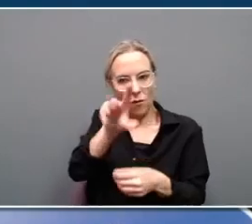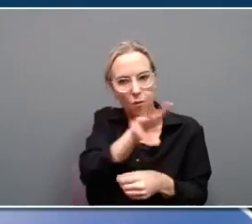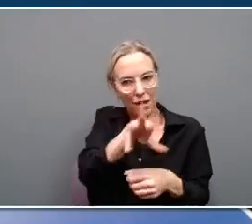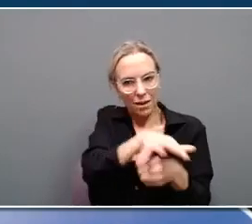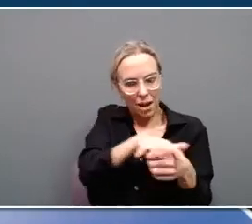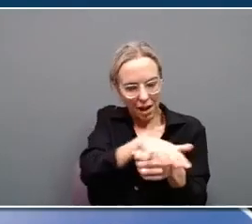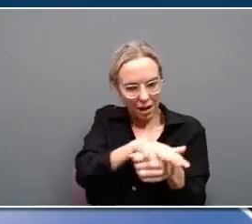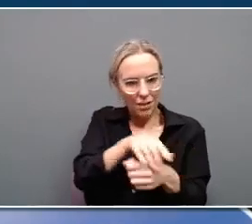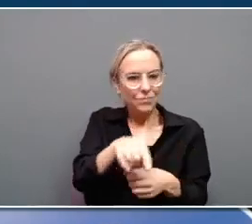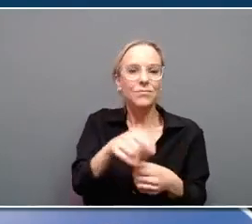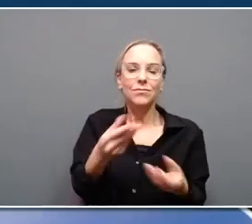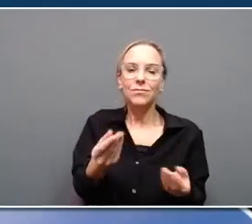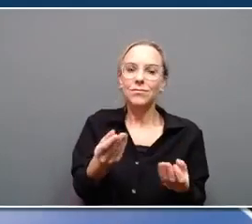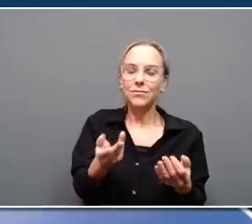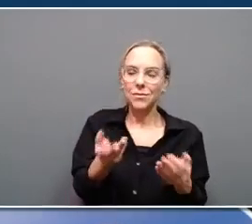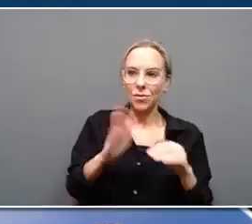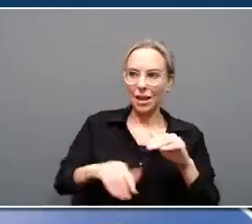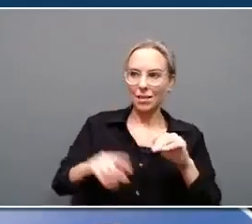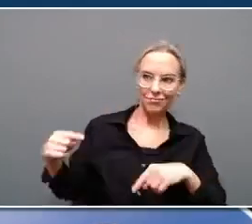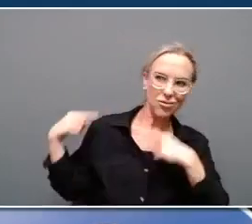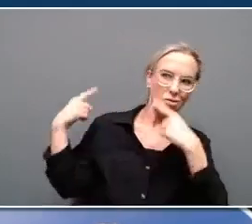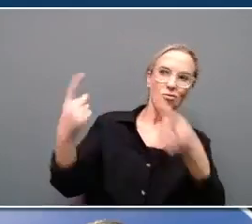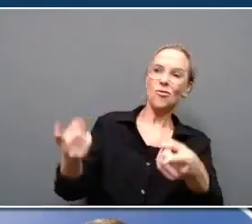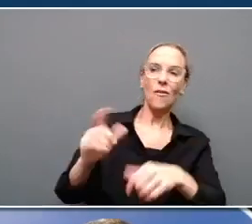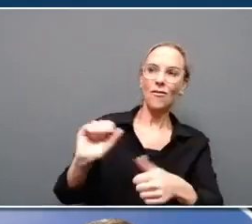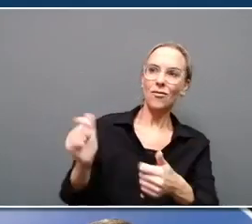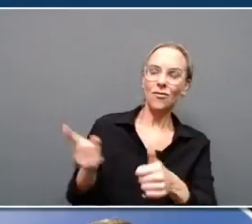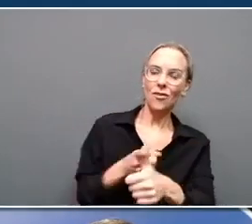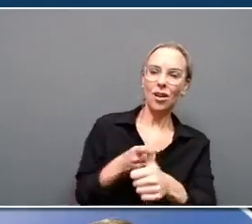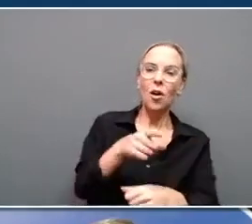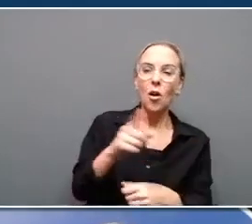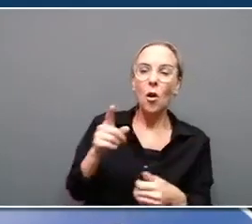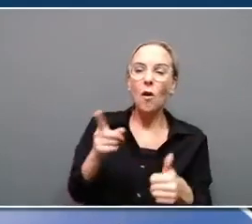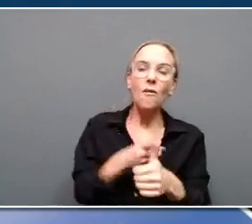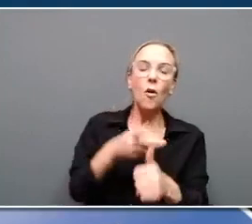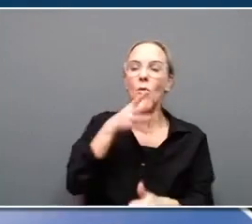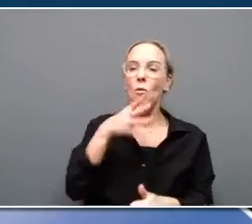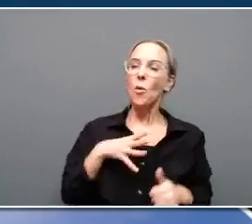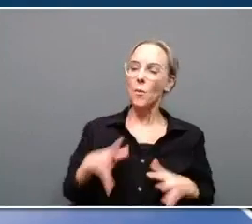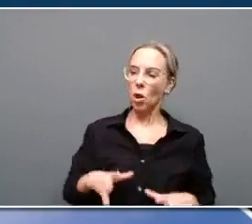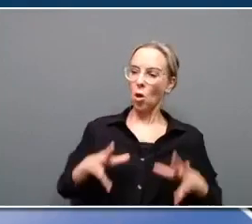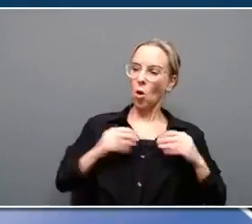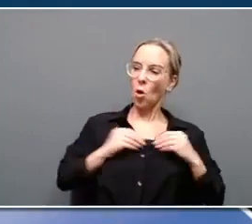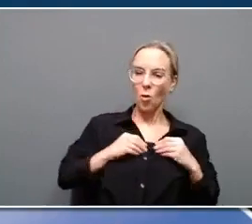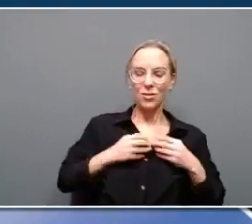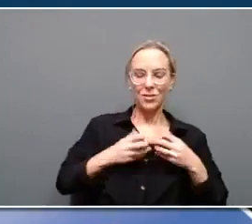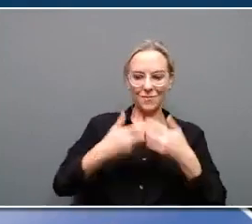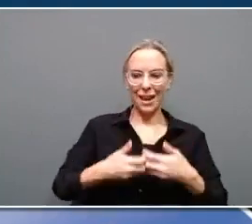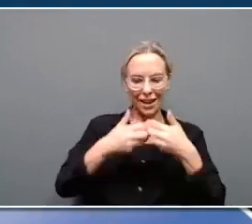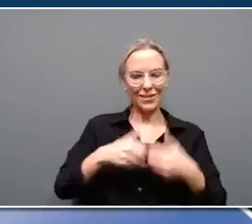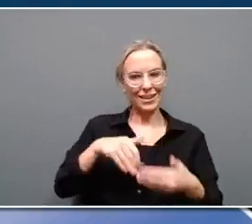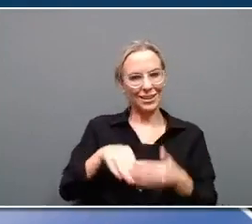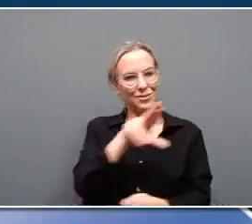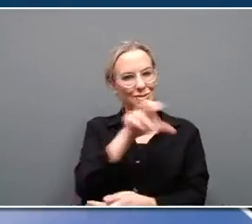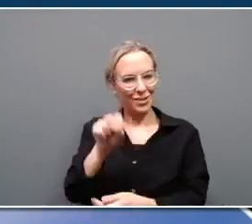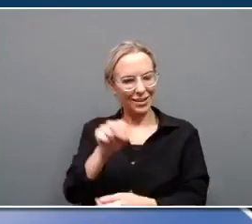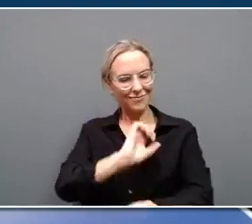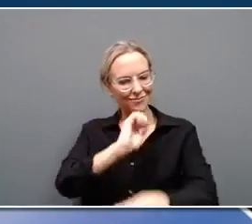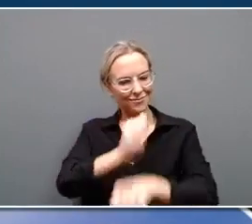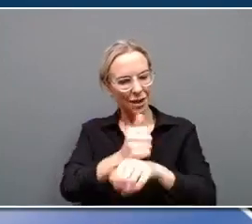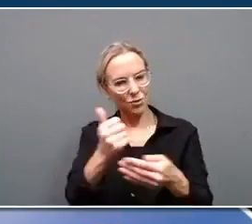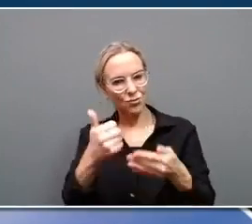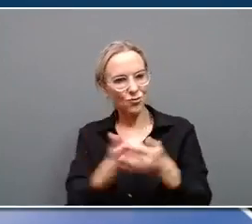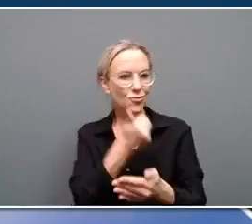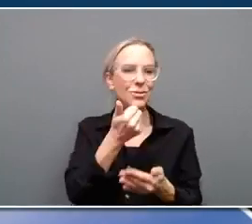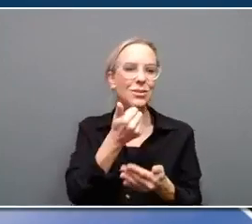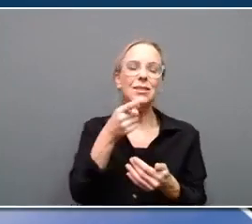more. Stellar Snacks is the first woman-owned pretzel manufacturer in the United States. It's establishing its newest and largest industrial